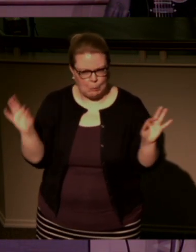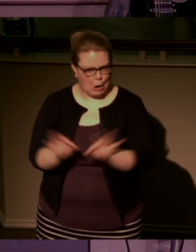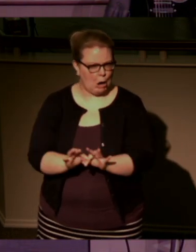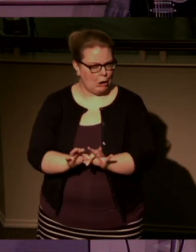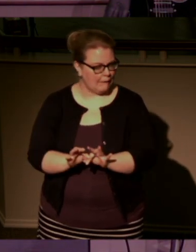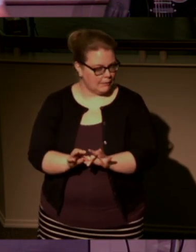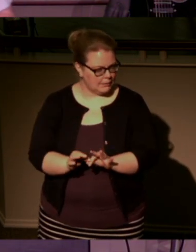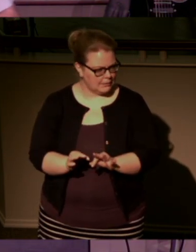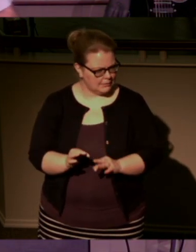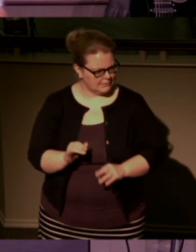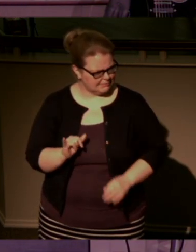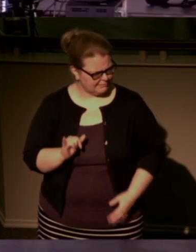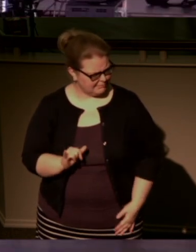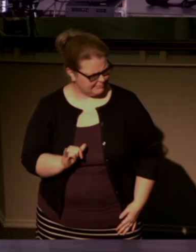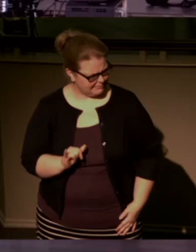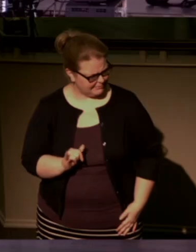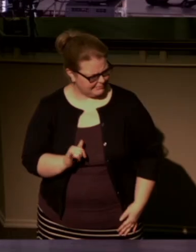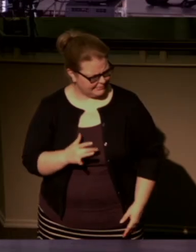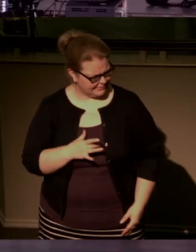You catch that?